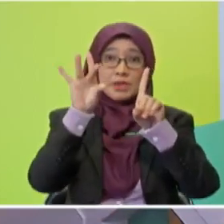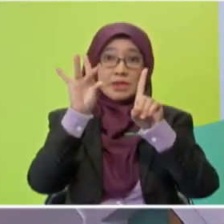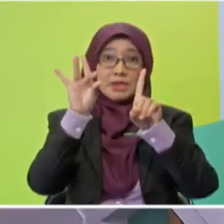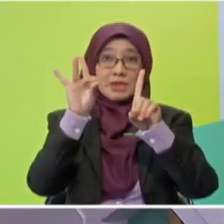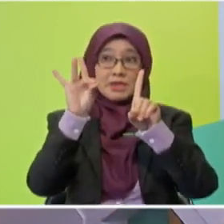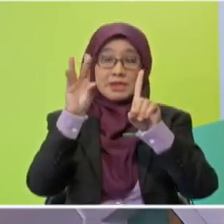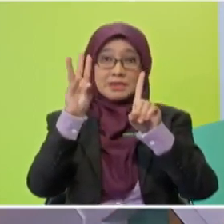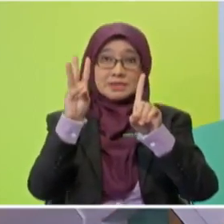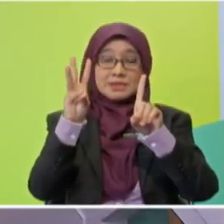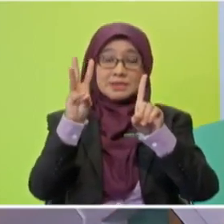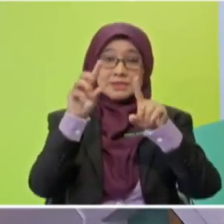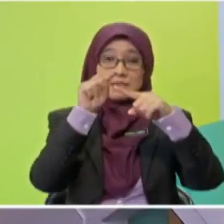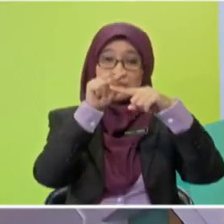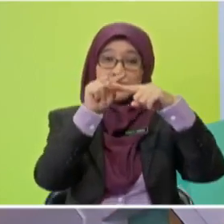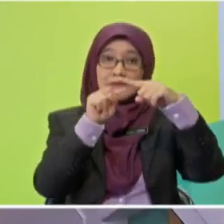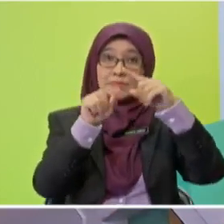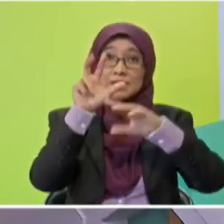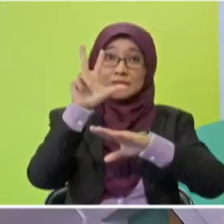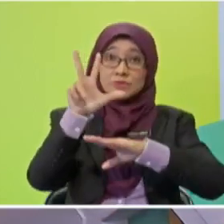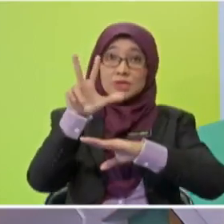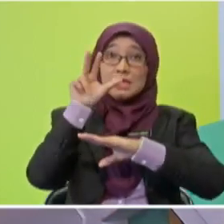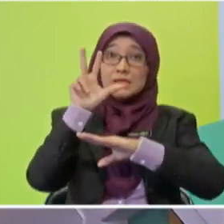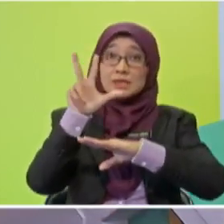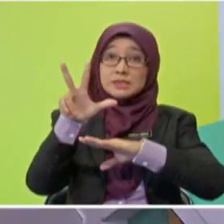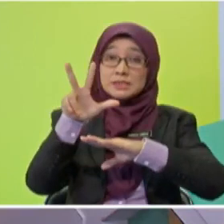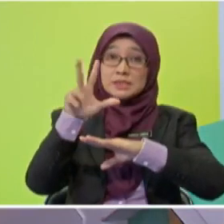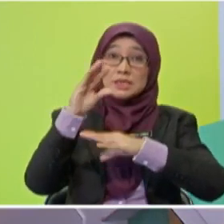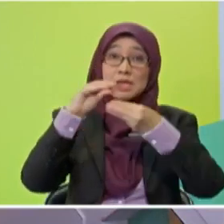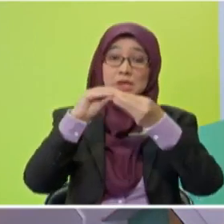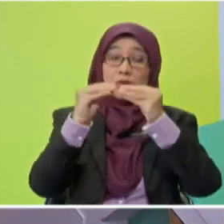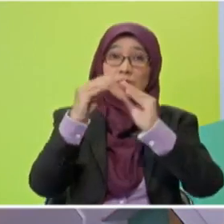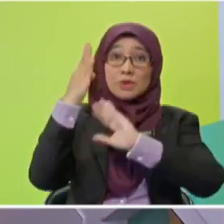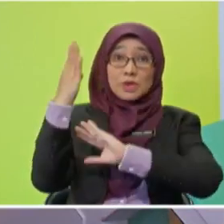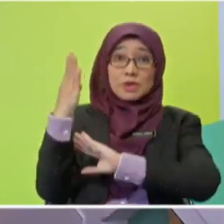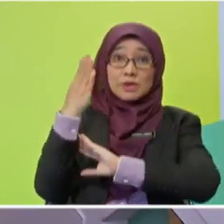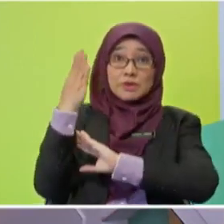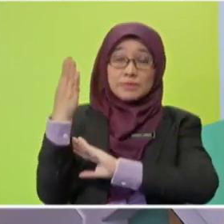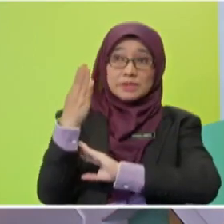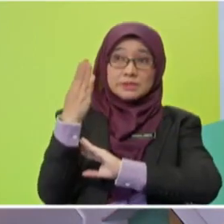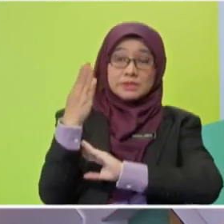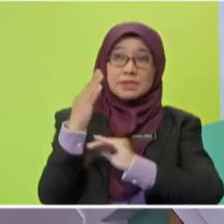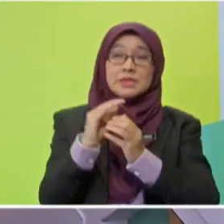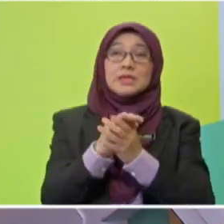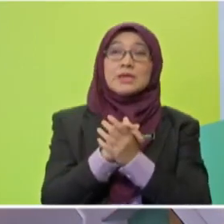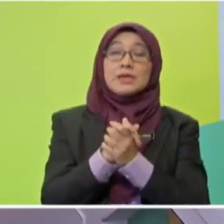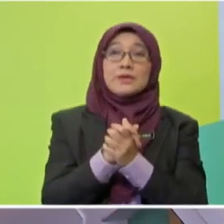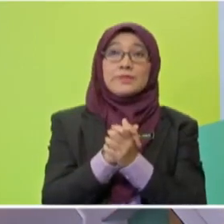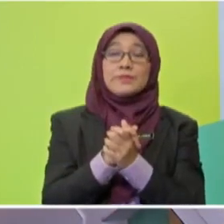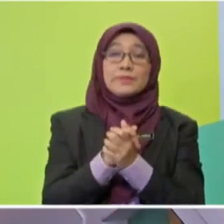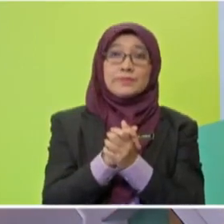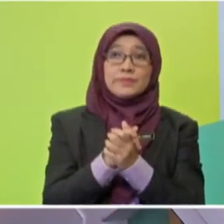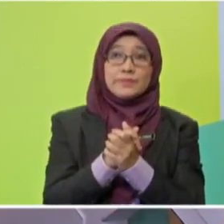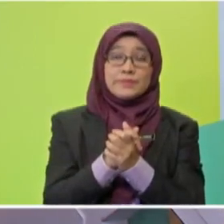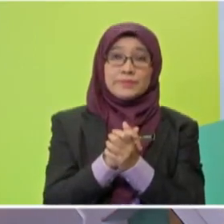a whole number, kids. So don't worry first. Okay. So teacher would like to introduce a new method here. We call it as box method. Instead